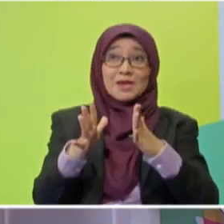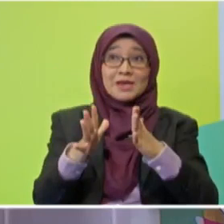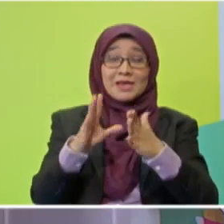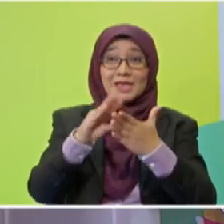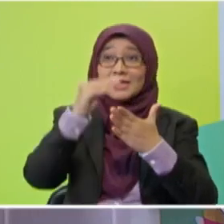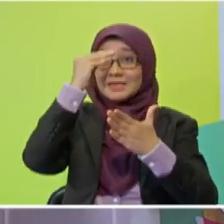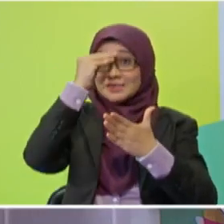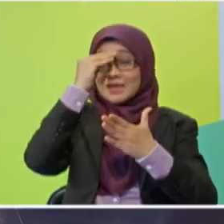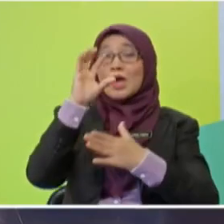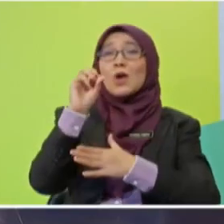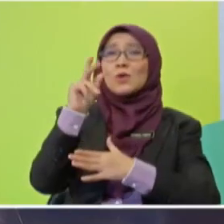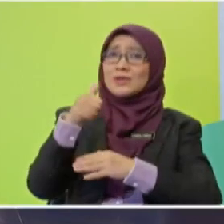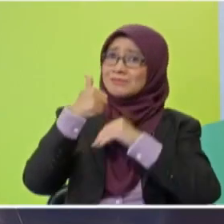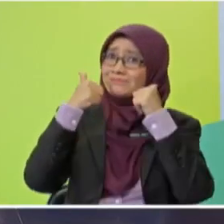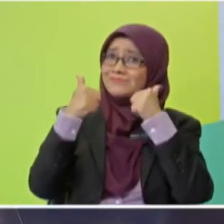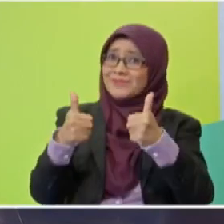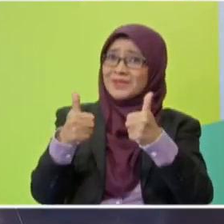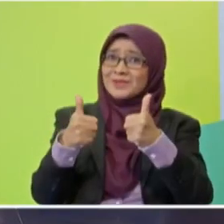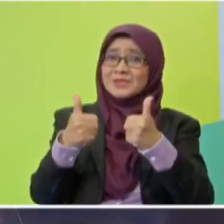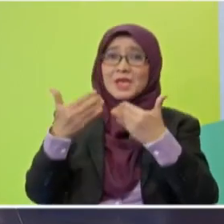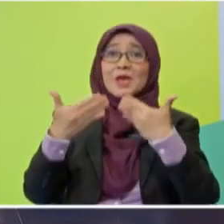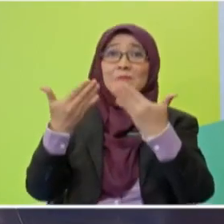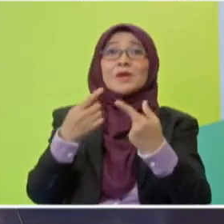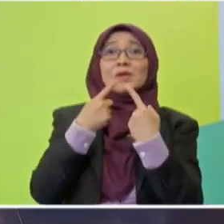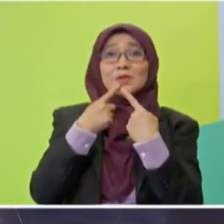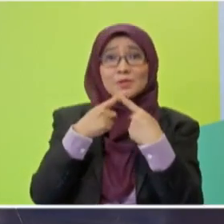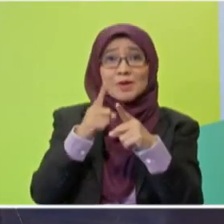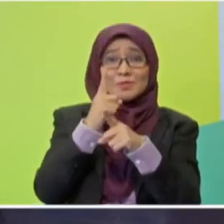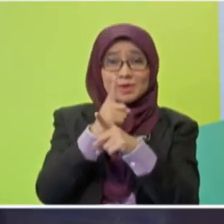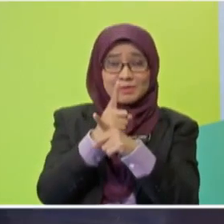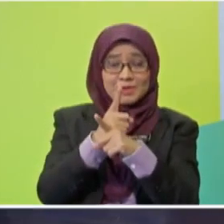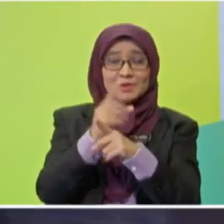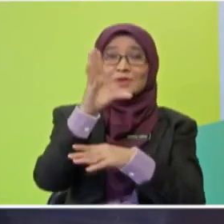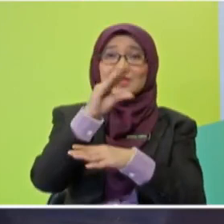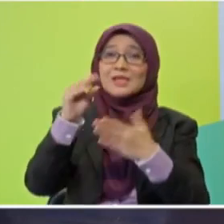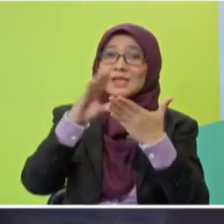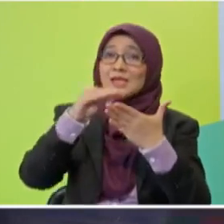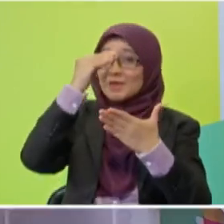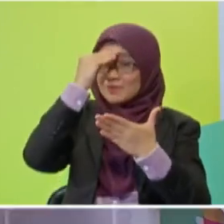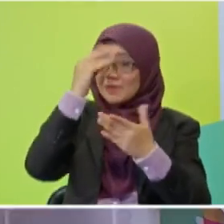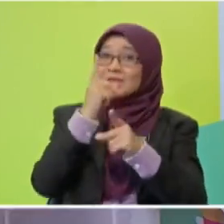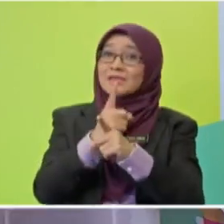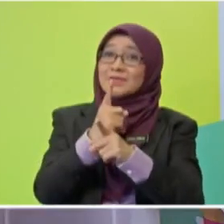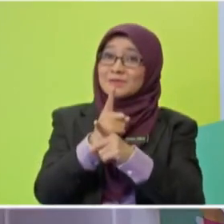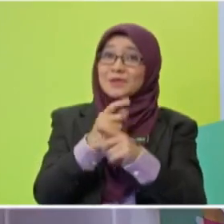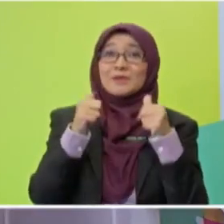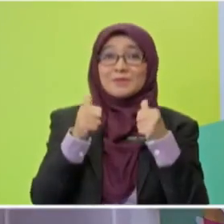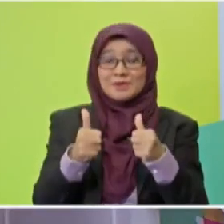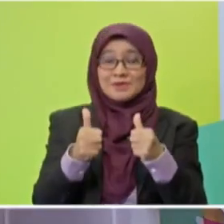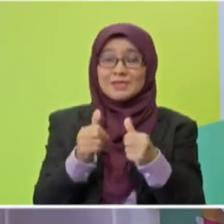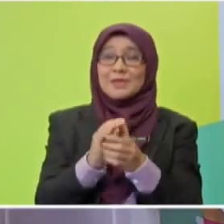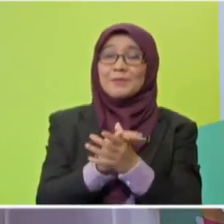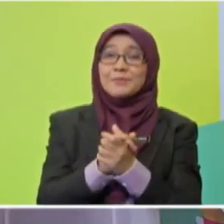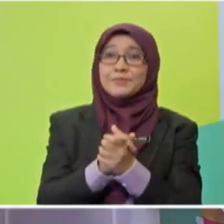job today. Okay. Hope they understand as well as, okay. And for more